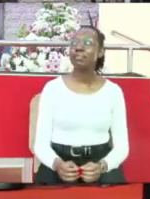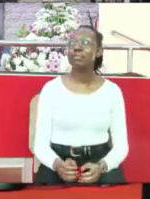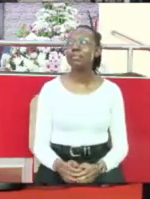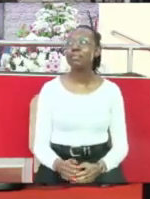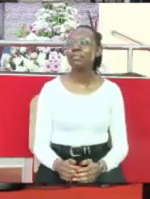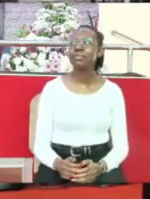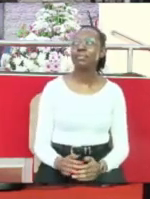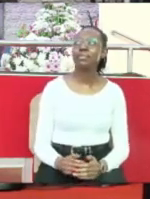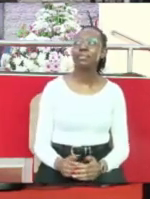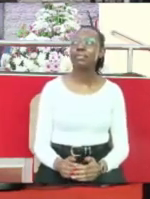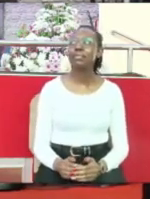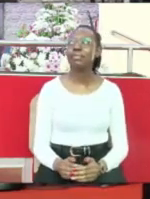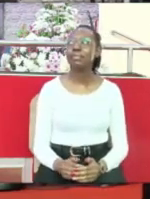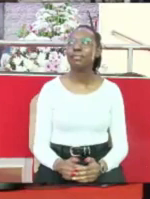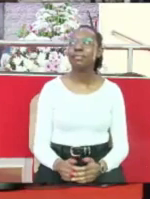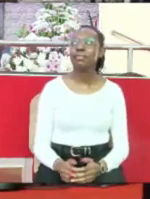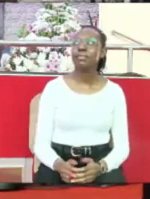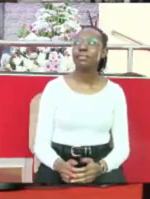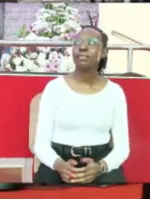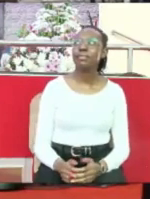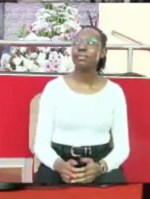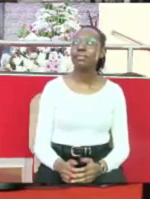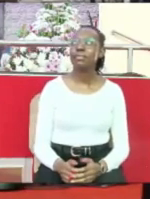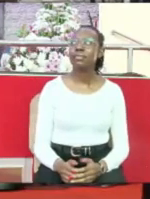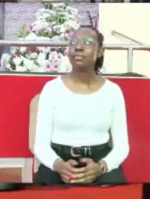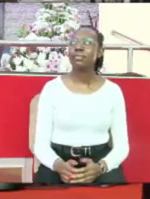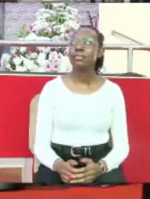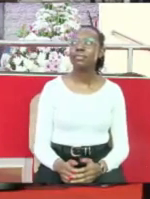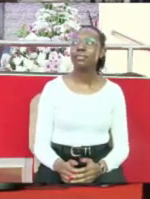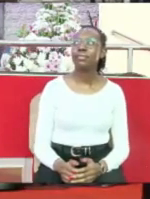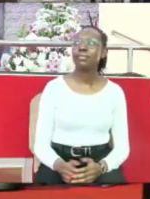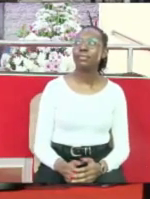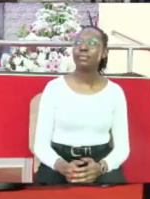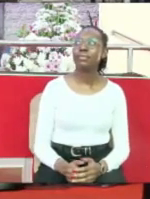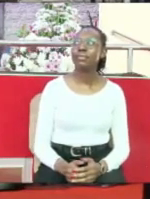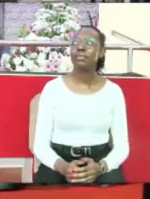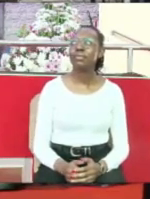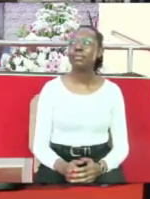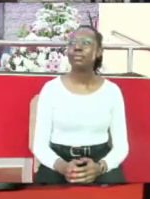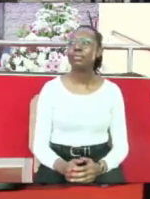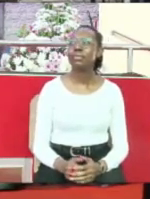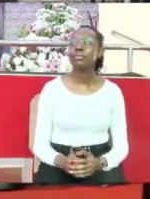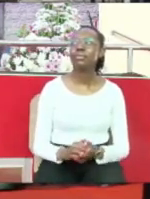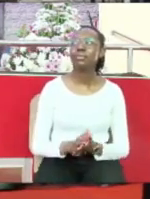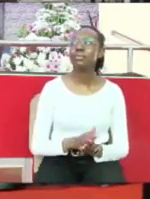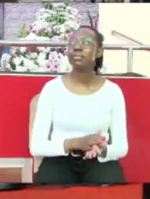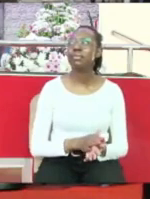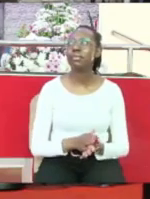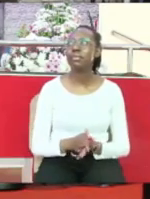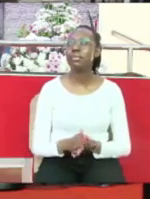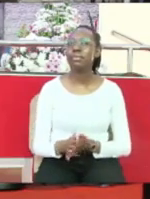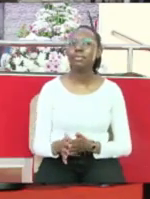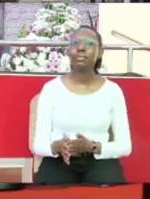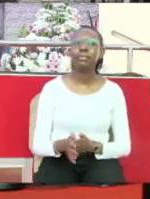highest heaven. Jesus entered Jerusalem and went into the temple courts. He looked around at everything, but